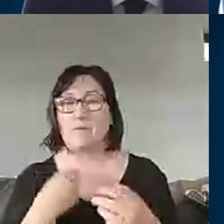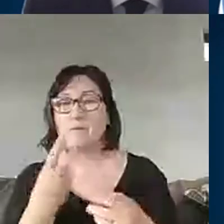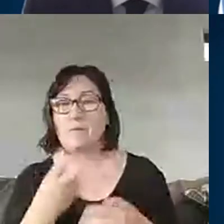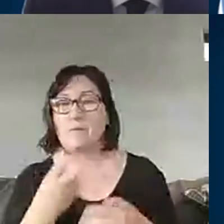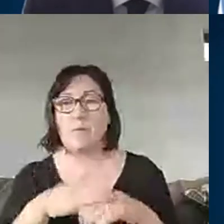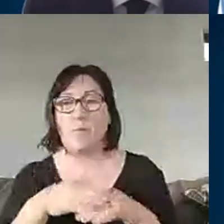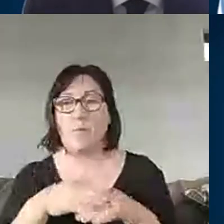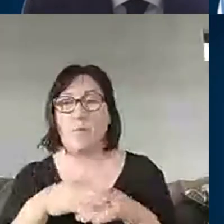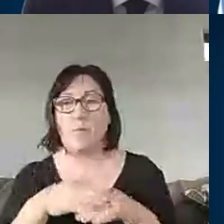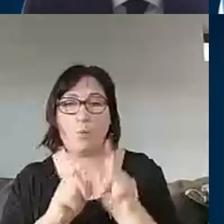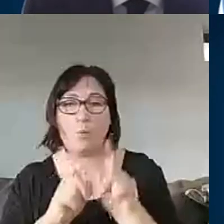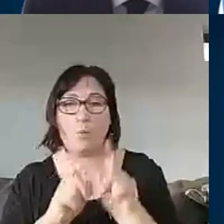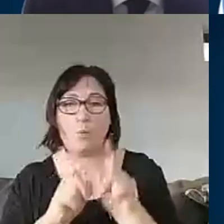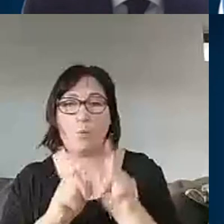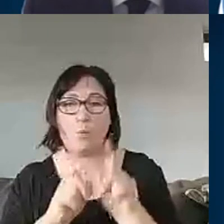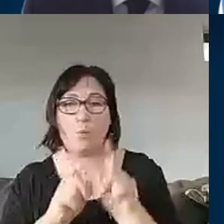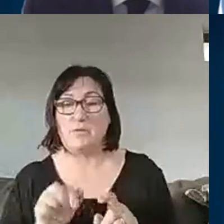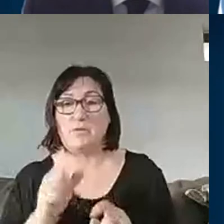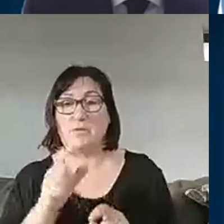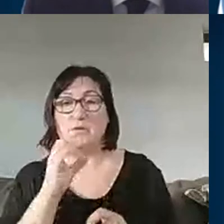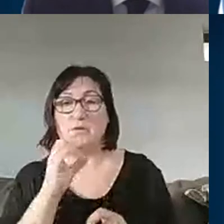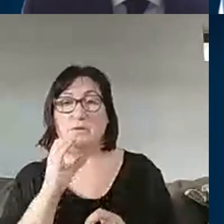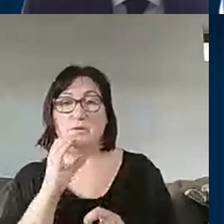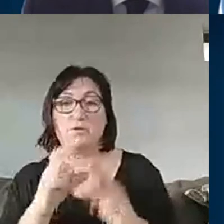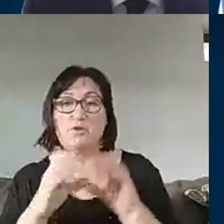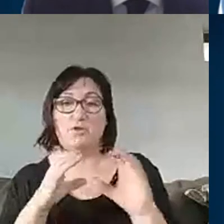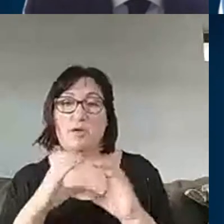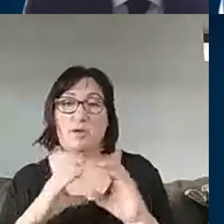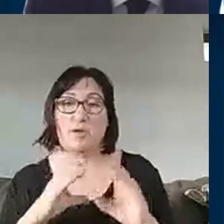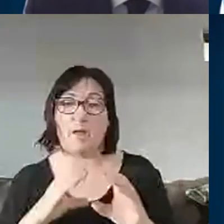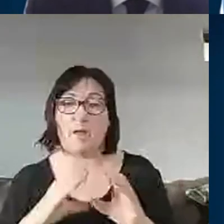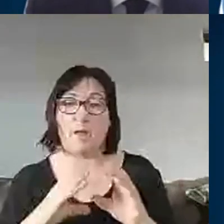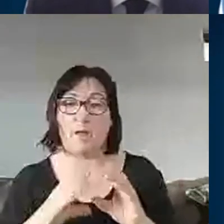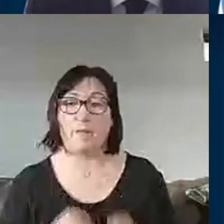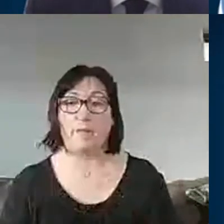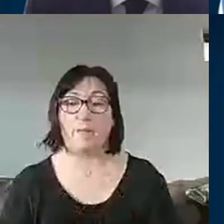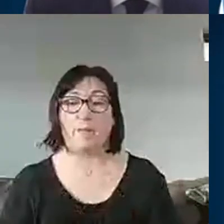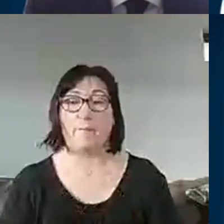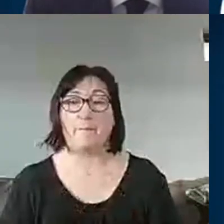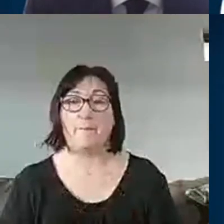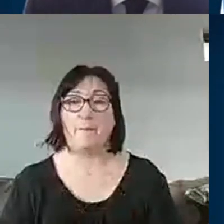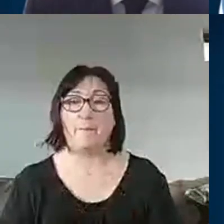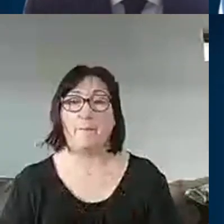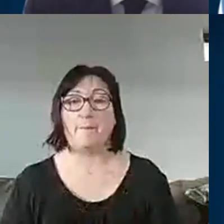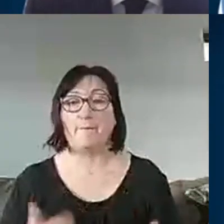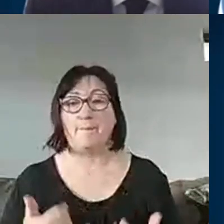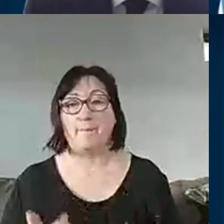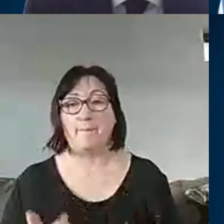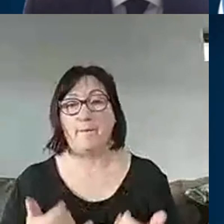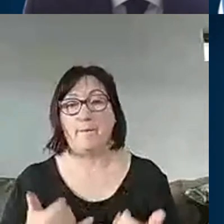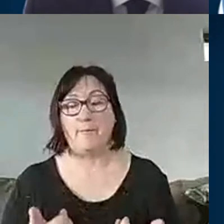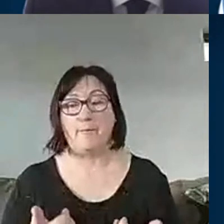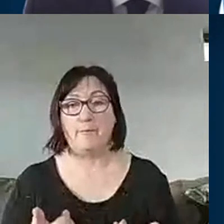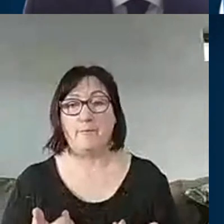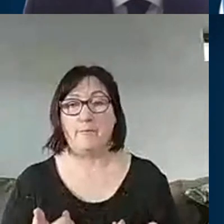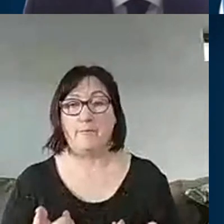the chat. I therefore, at this point in time, would like to thank